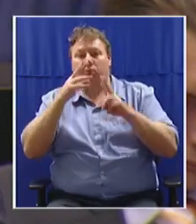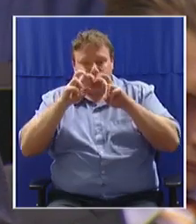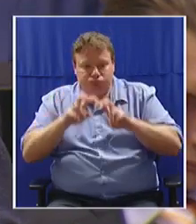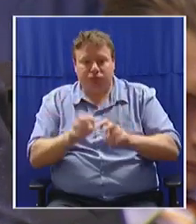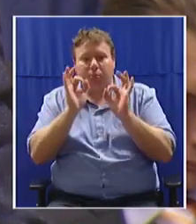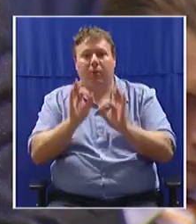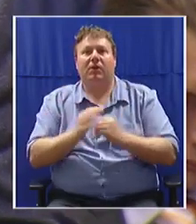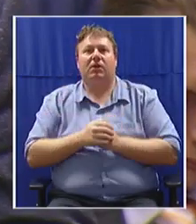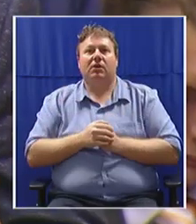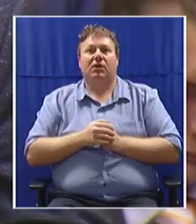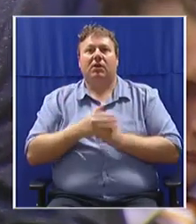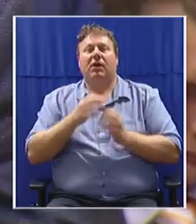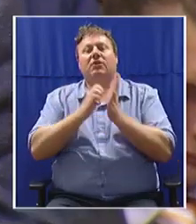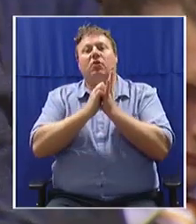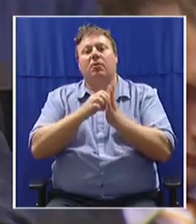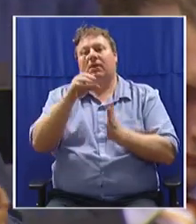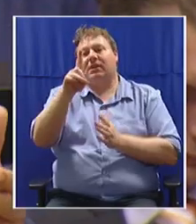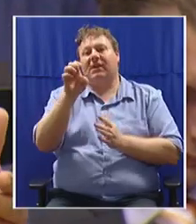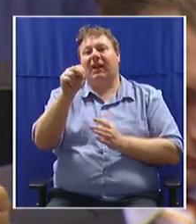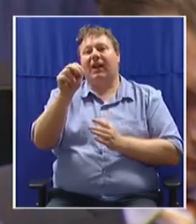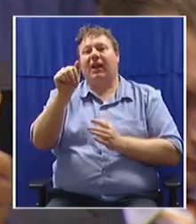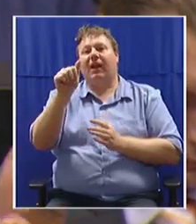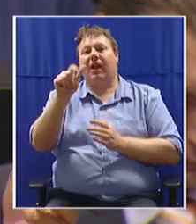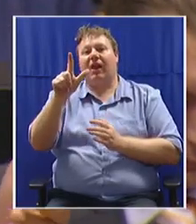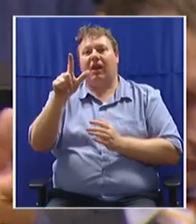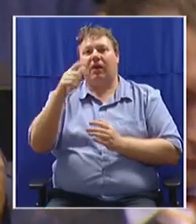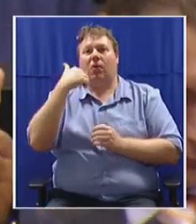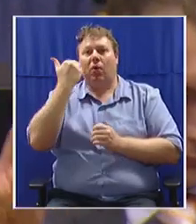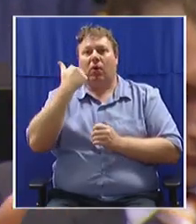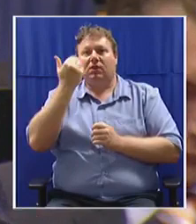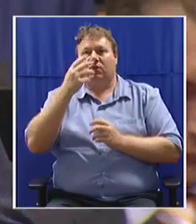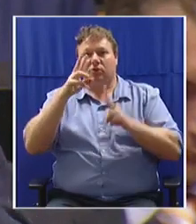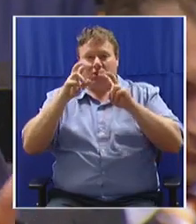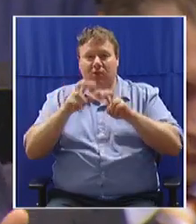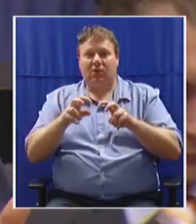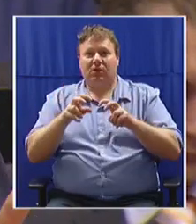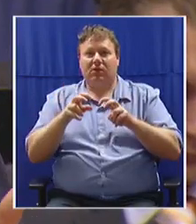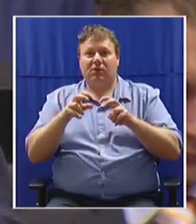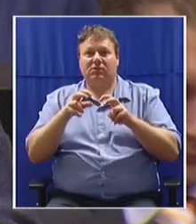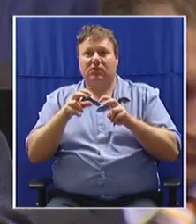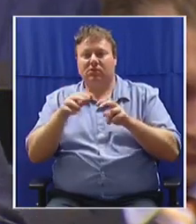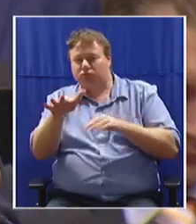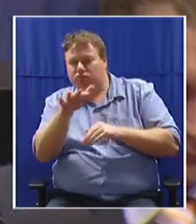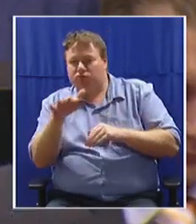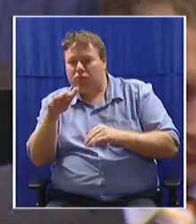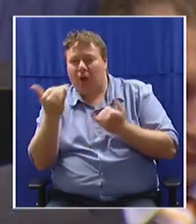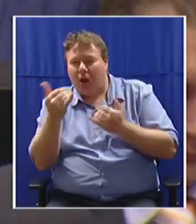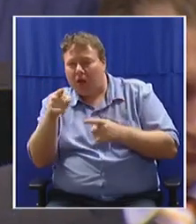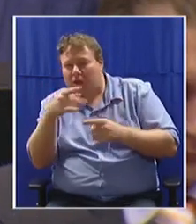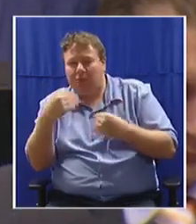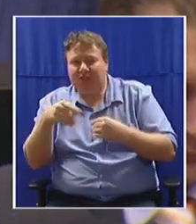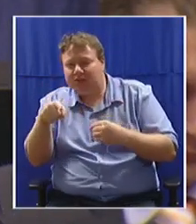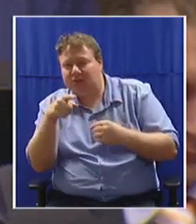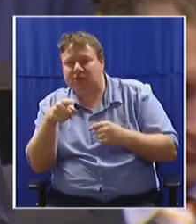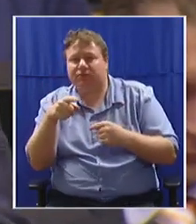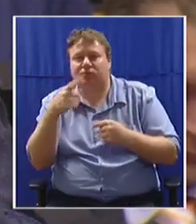may want to examine what the ground is like when they get an order for arms. And they would look at other suppliers